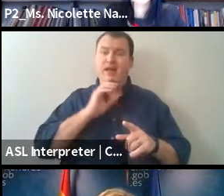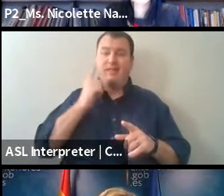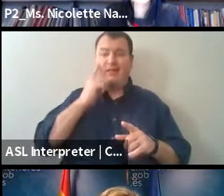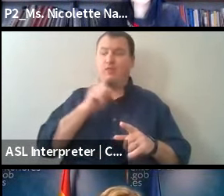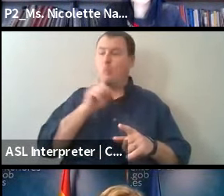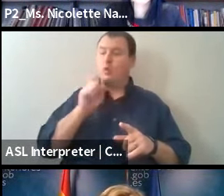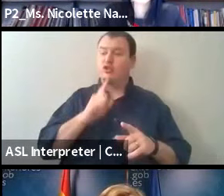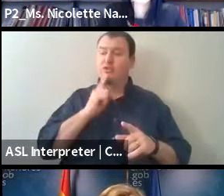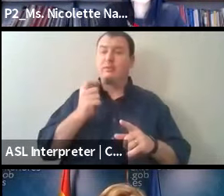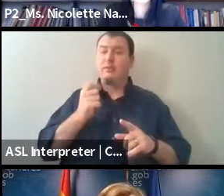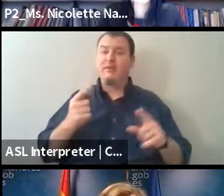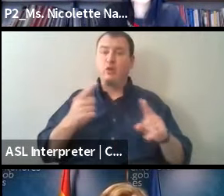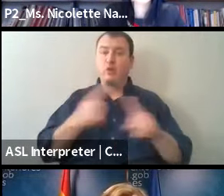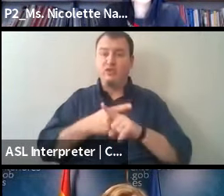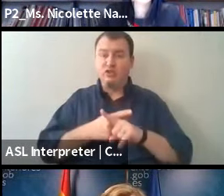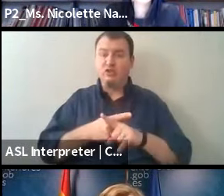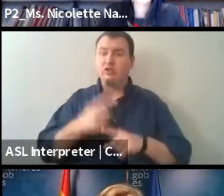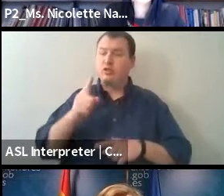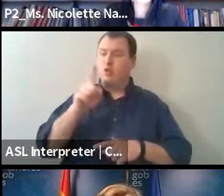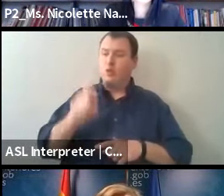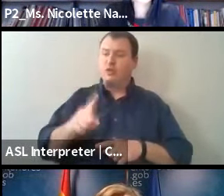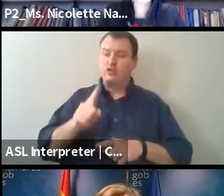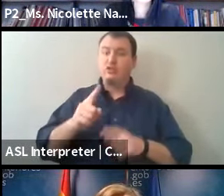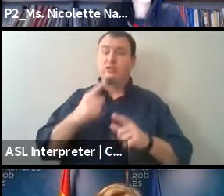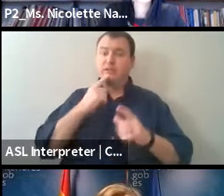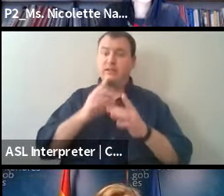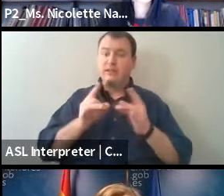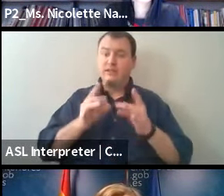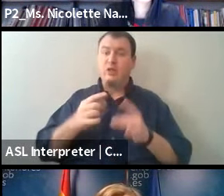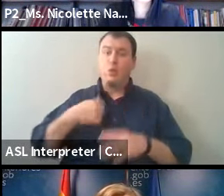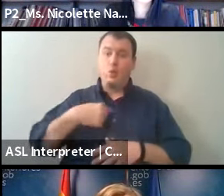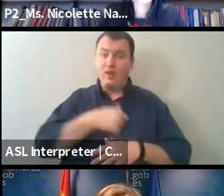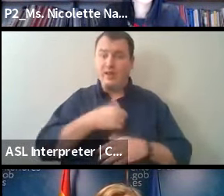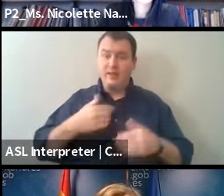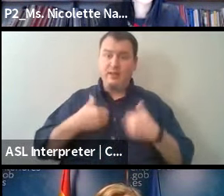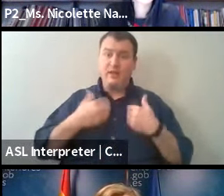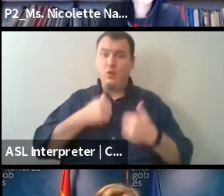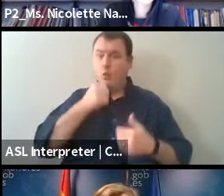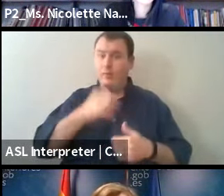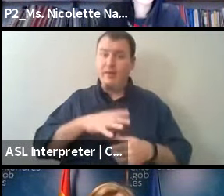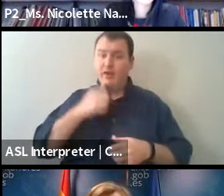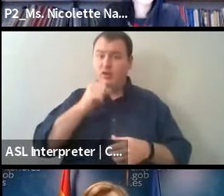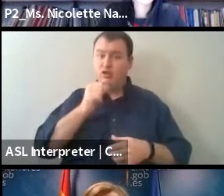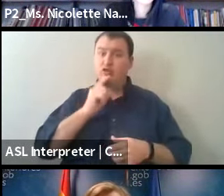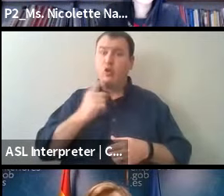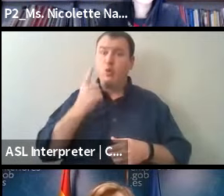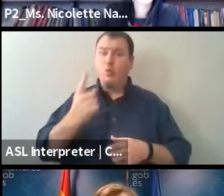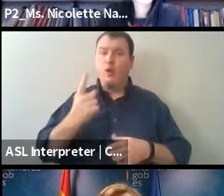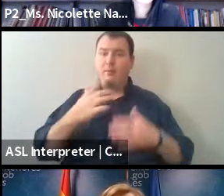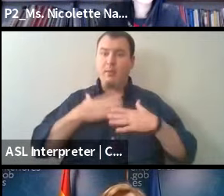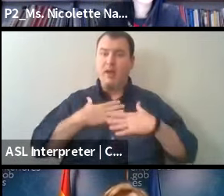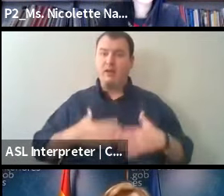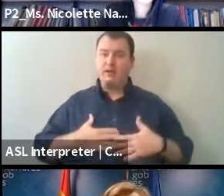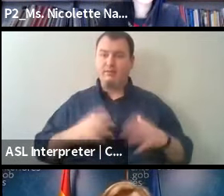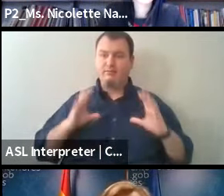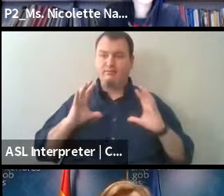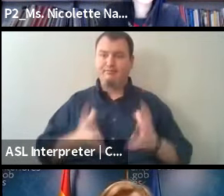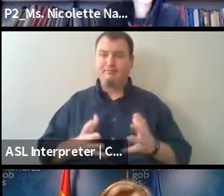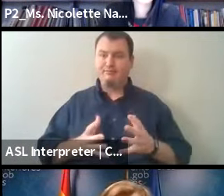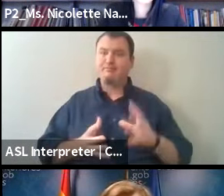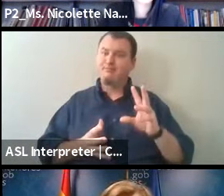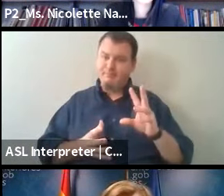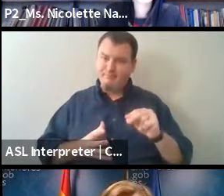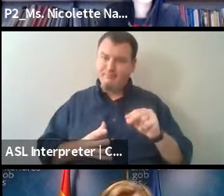contradiction. This question portrays the notion that we, the young woman and the girls, are one body. However, we must